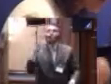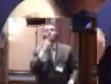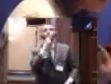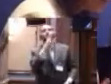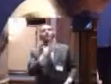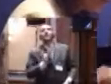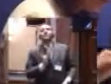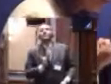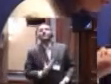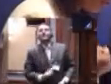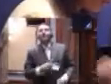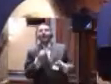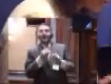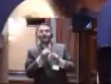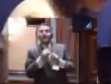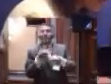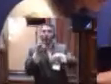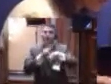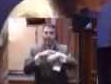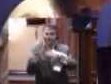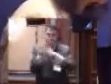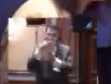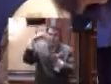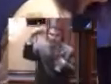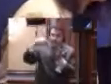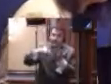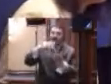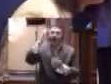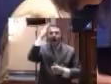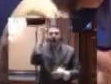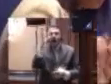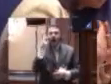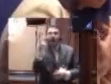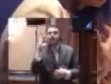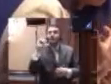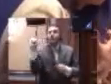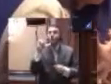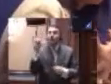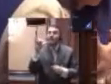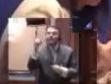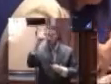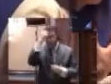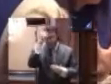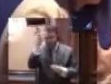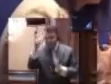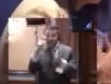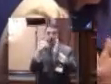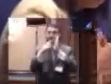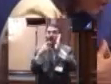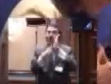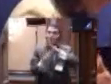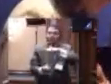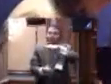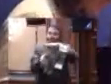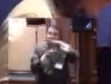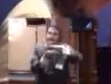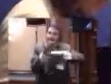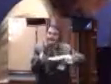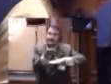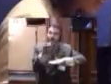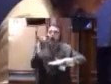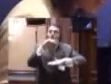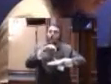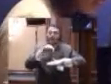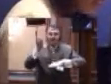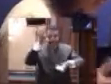aware, in law or written agreement, to put a seal on what the new